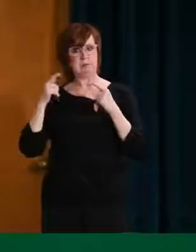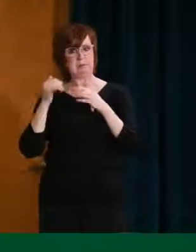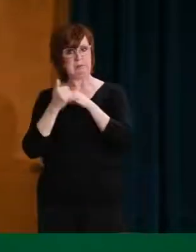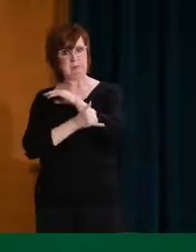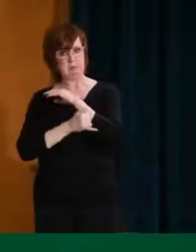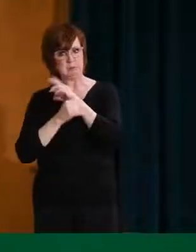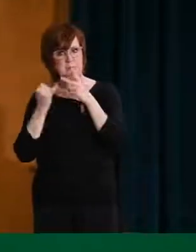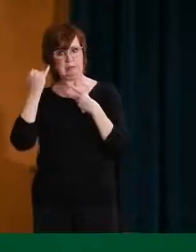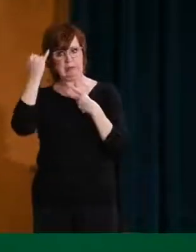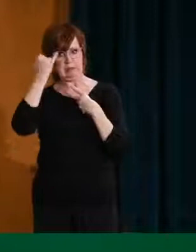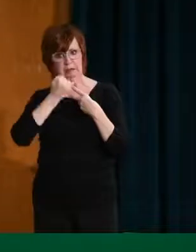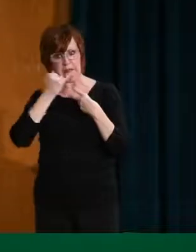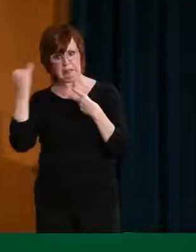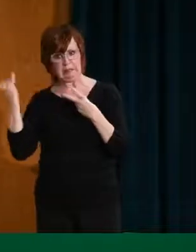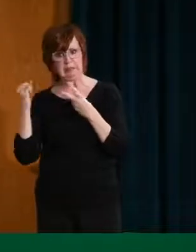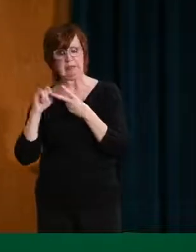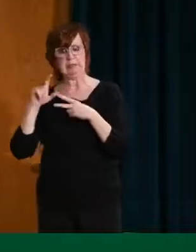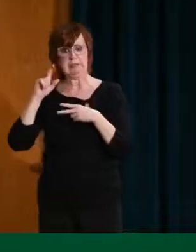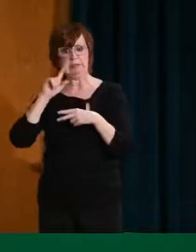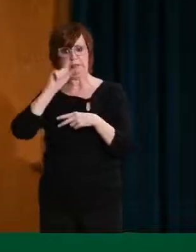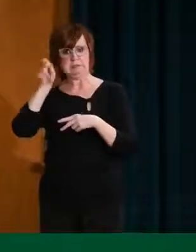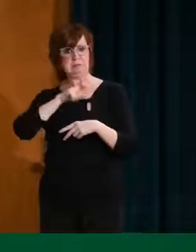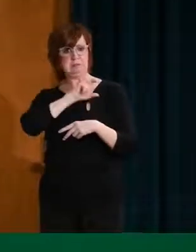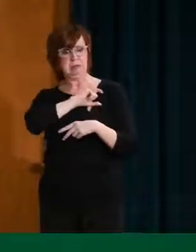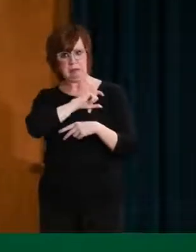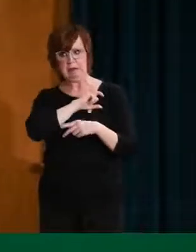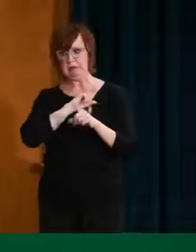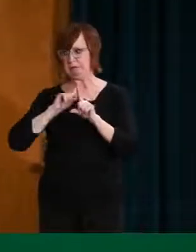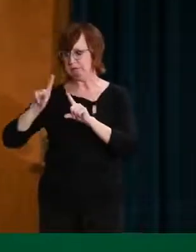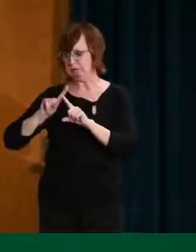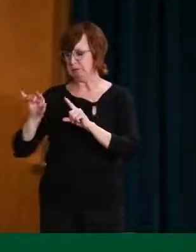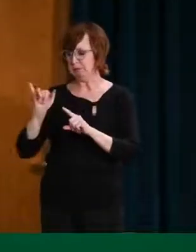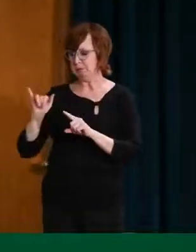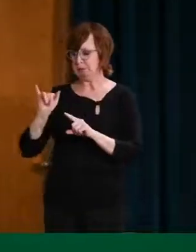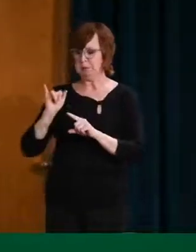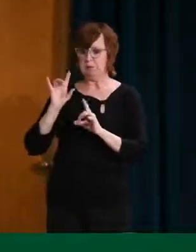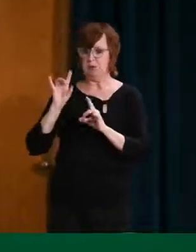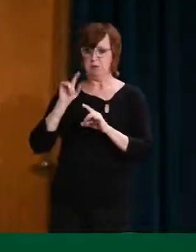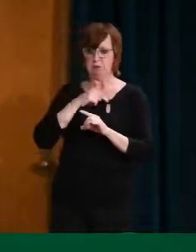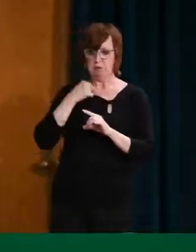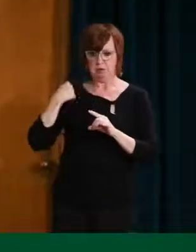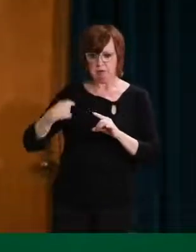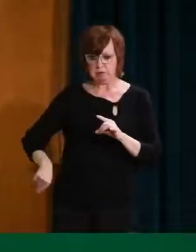a difficult situation of having to make decisions together in a different way.